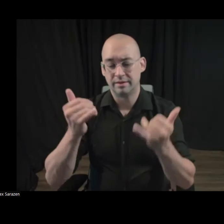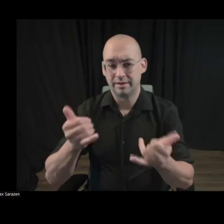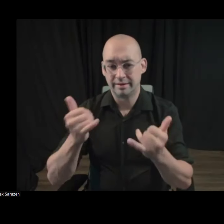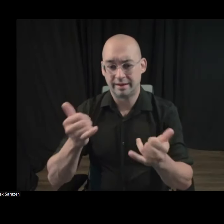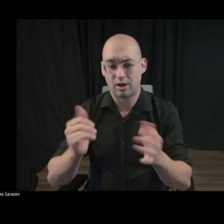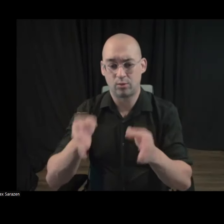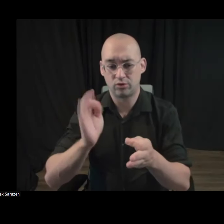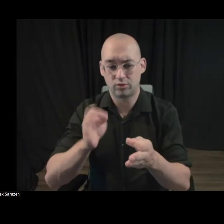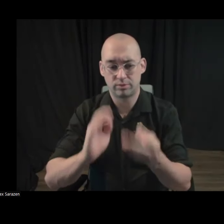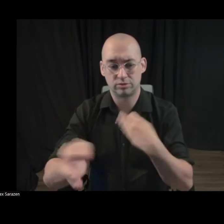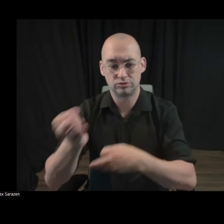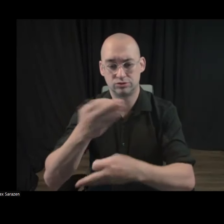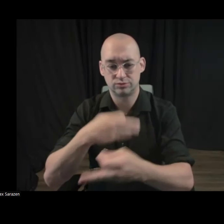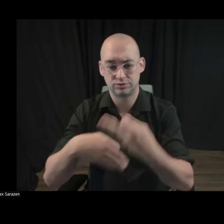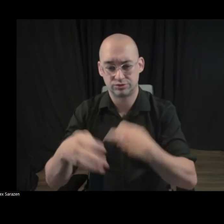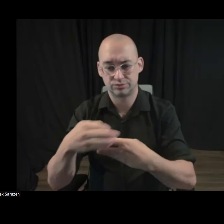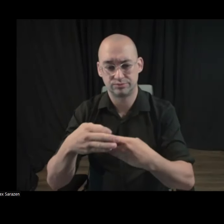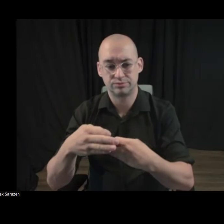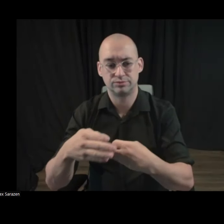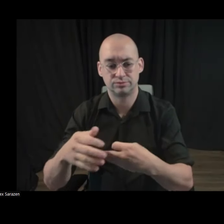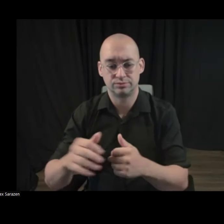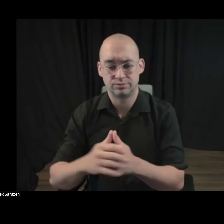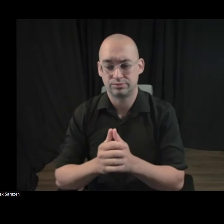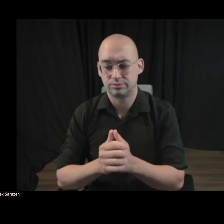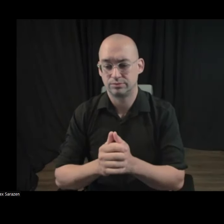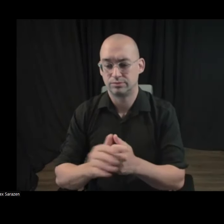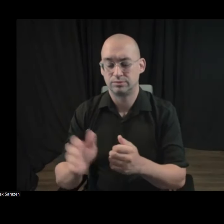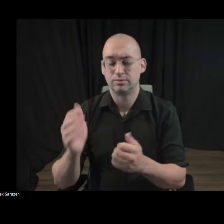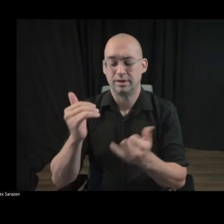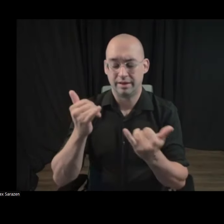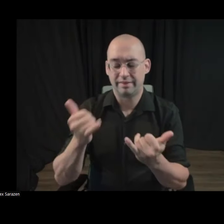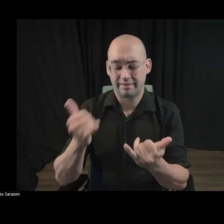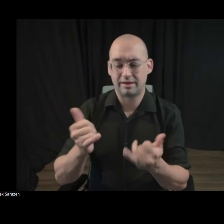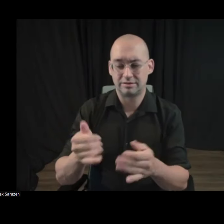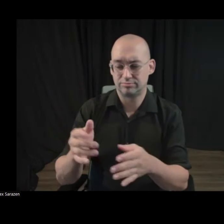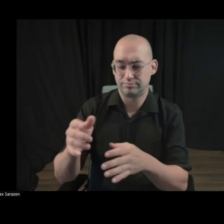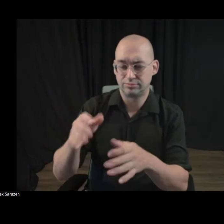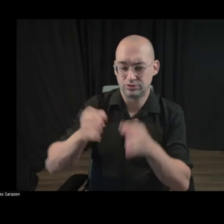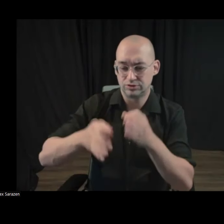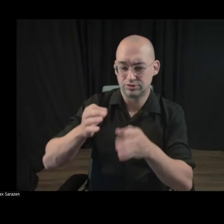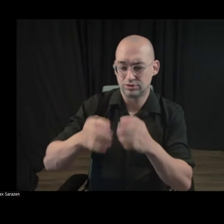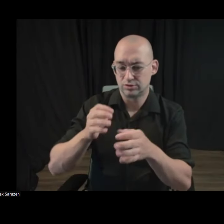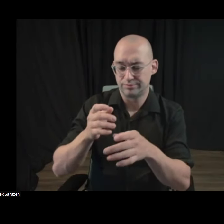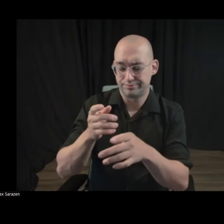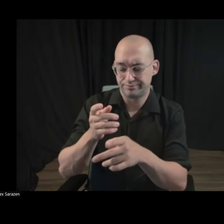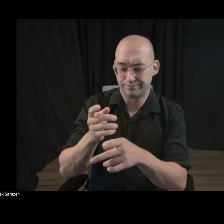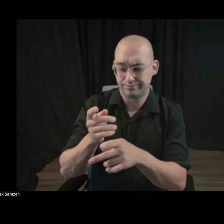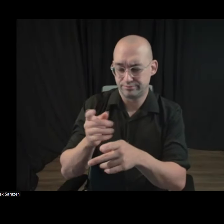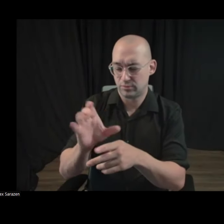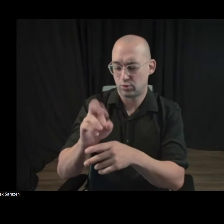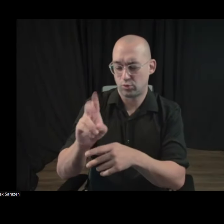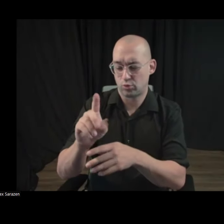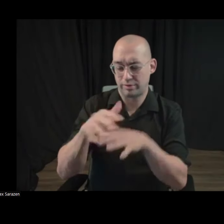joining us and also staffs the Elder and Disability Justice Coordinating Council. This is another piece